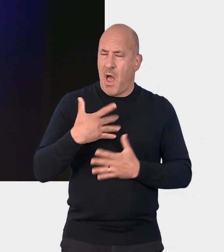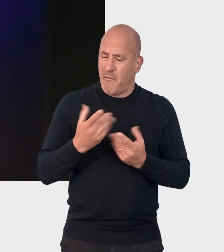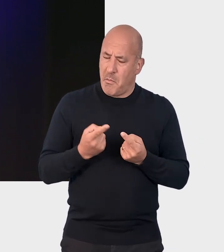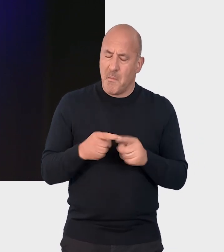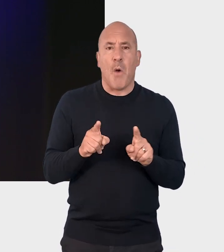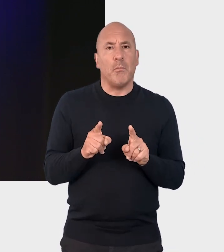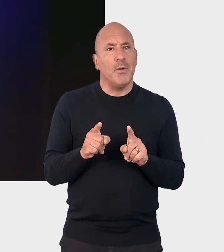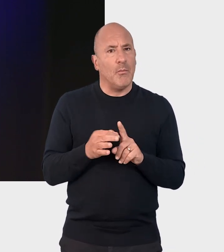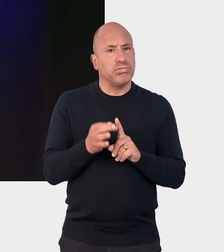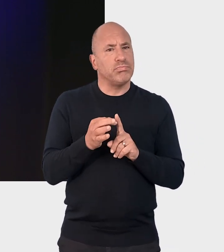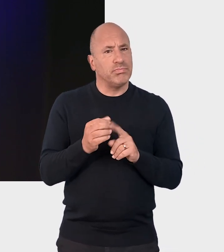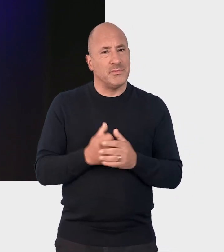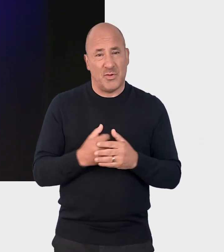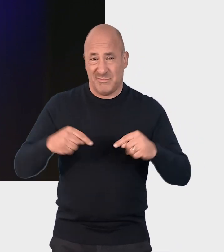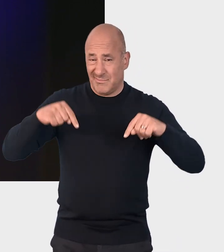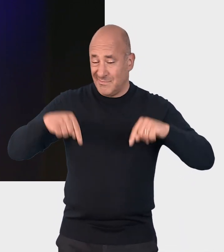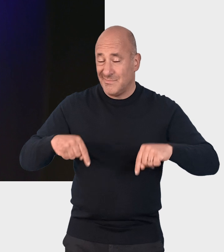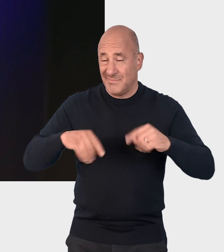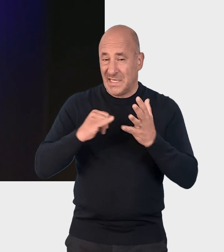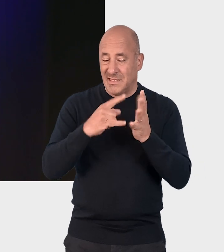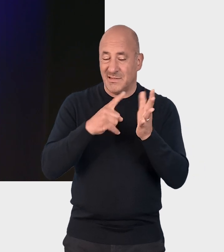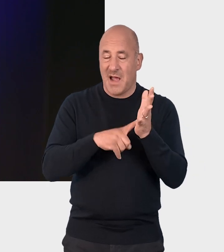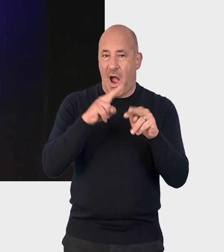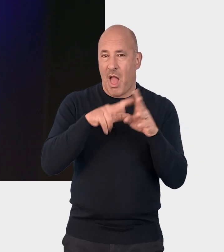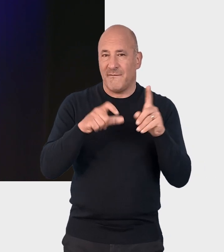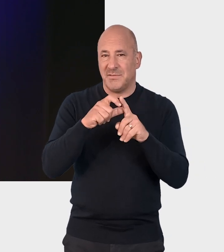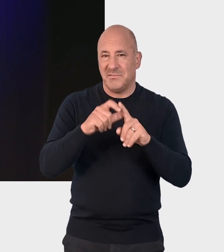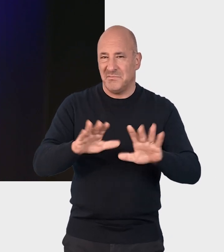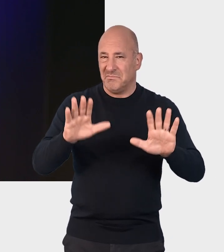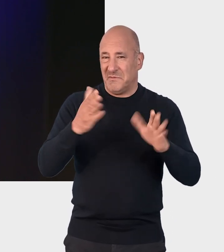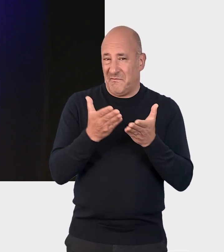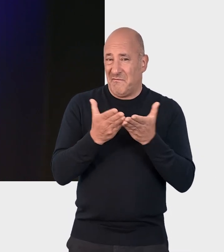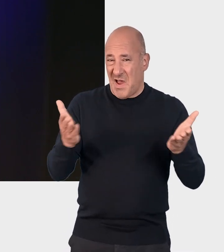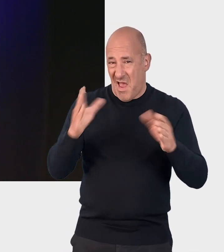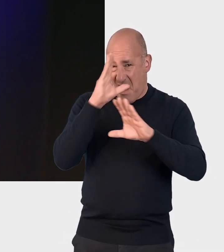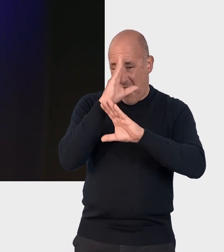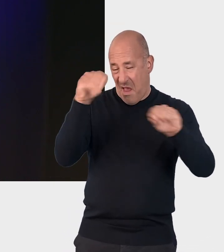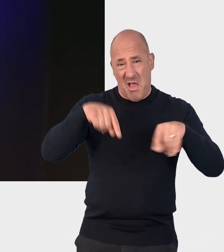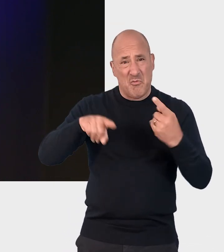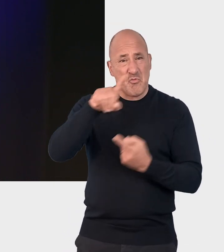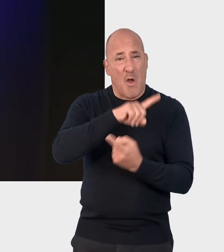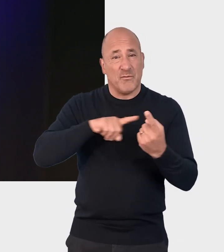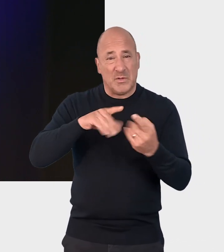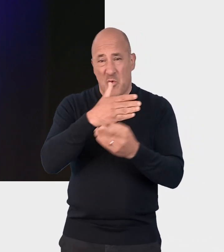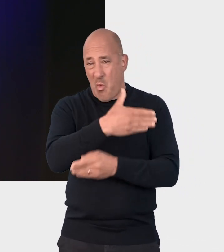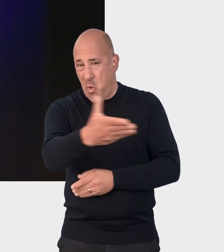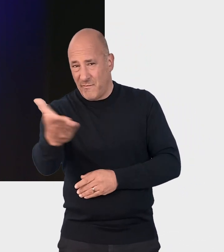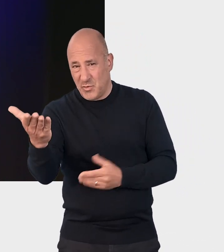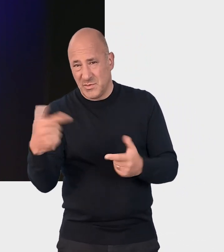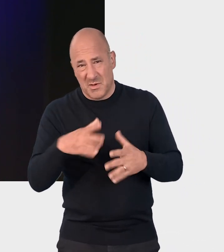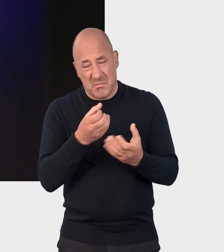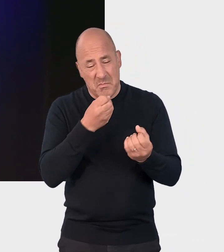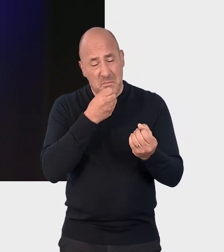and creativity, making a real difference in people's lives. So in Salford, I think it's fair to